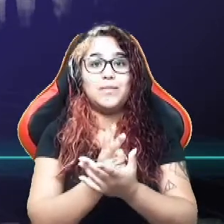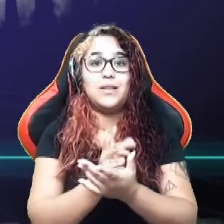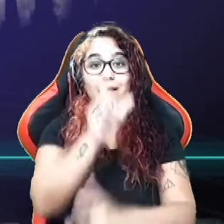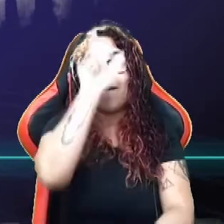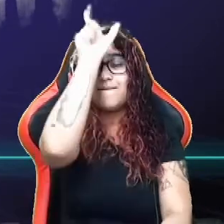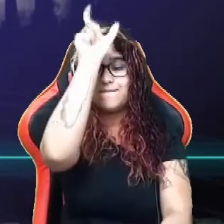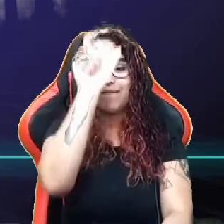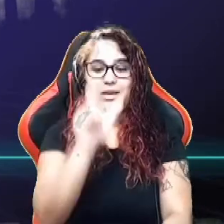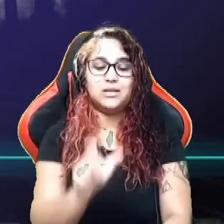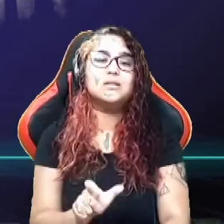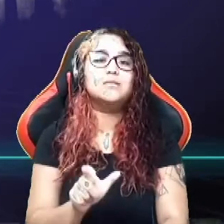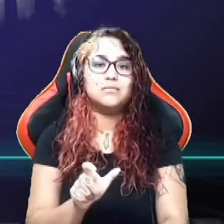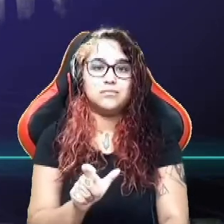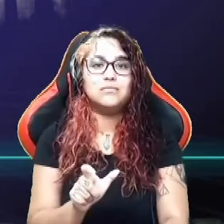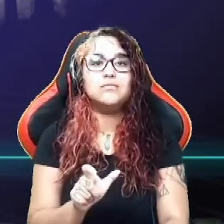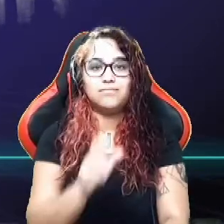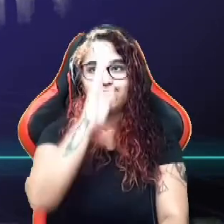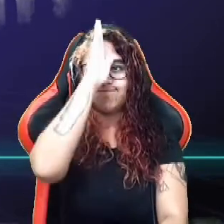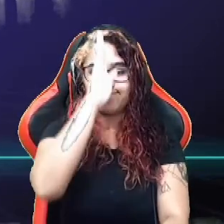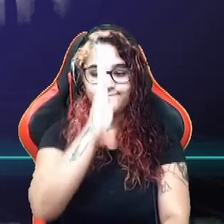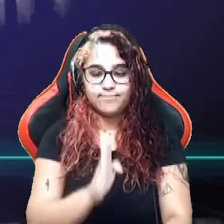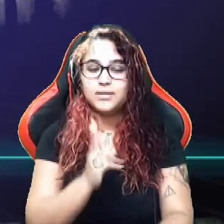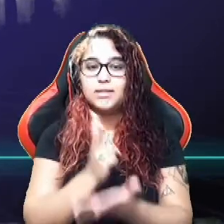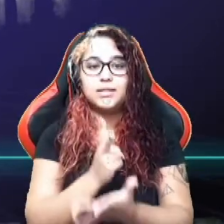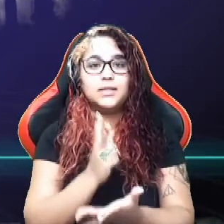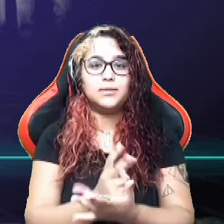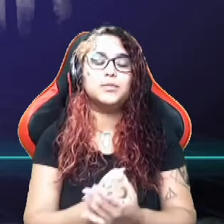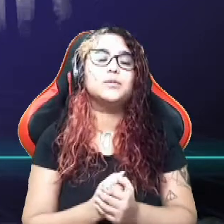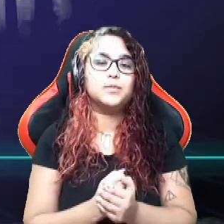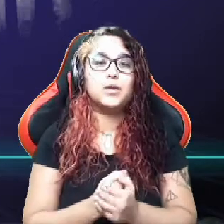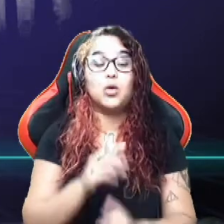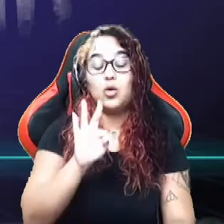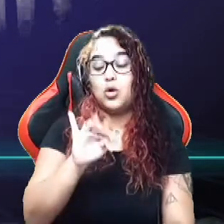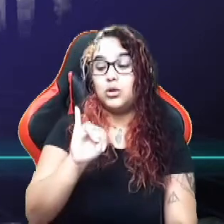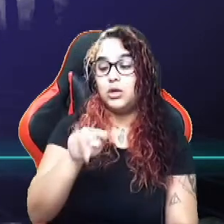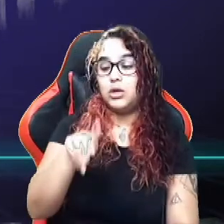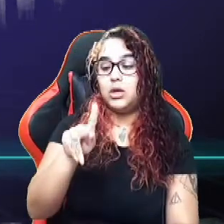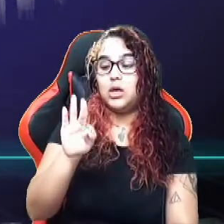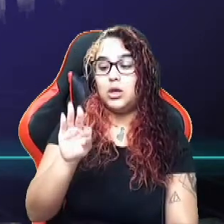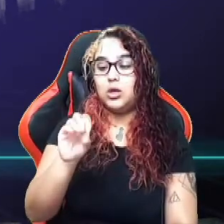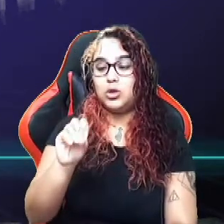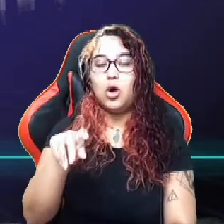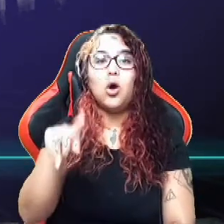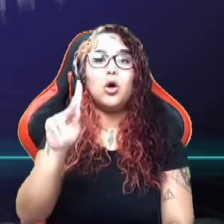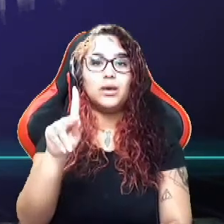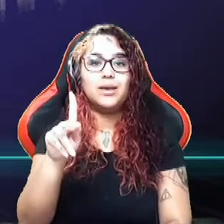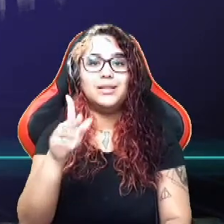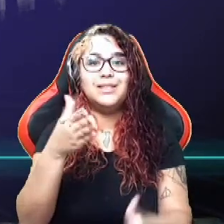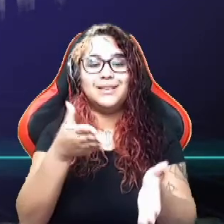Also, we need to think that videos should be created vertically.